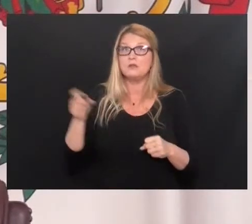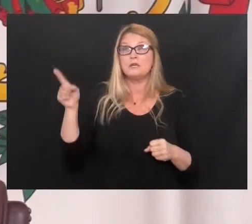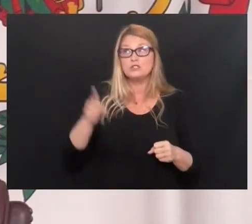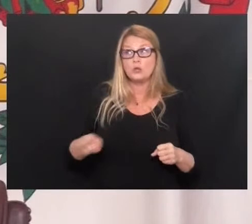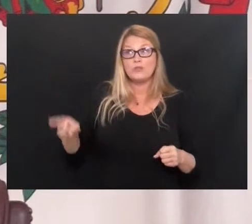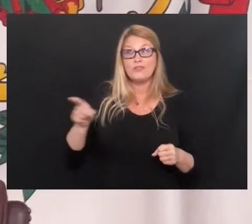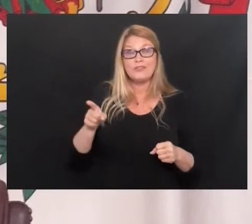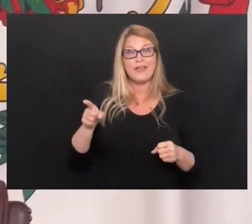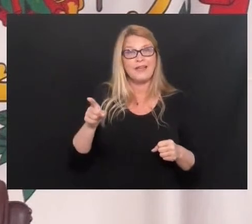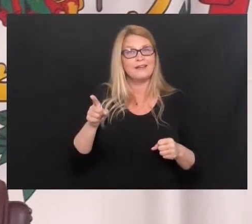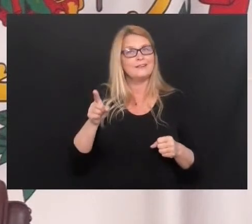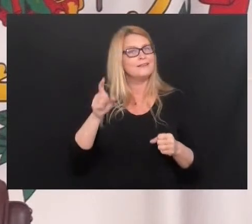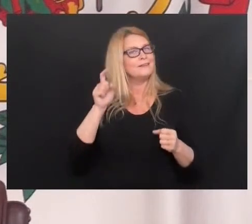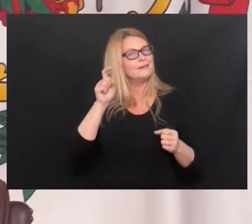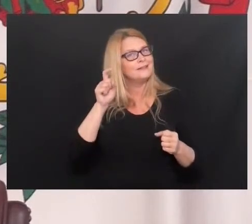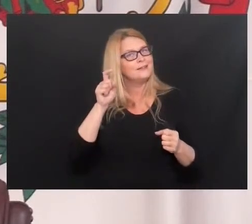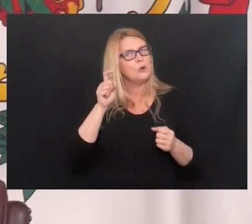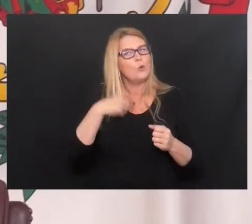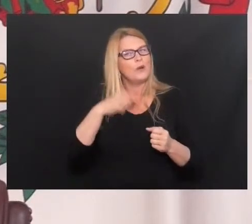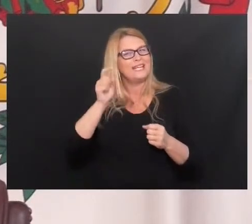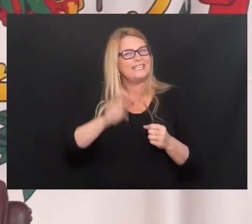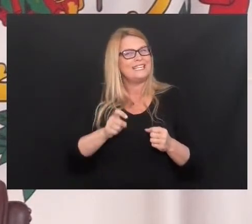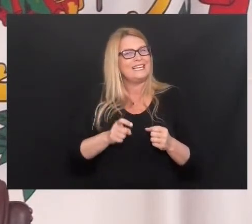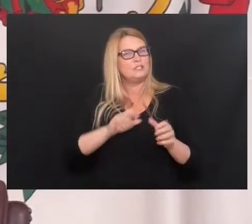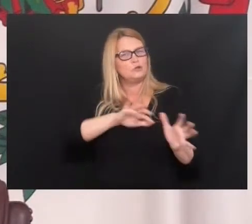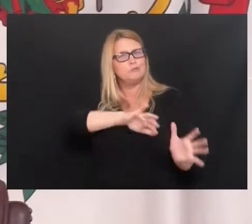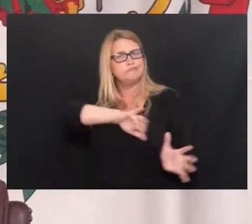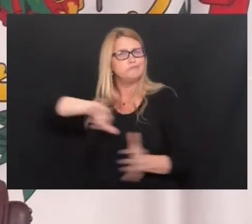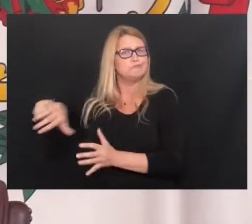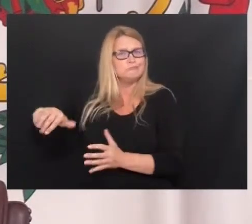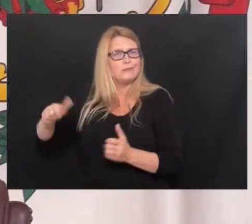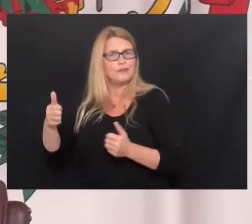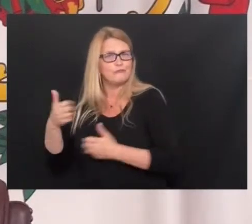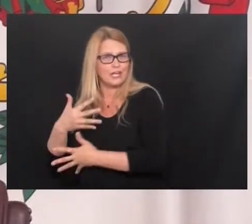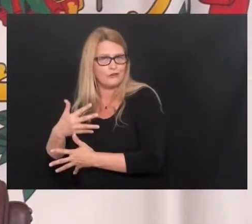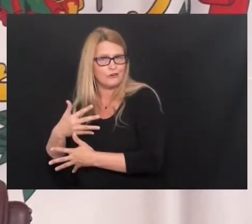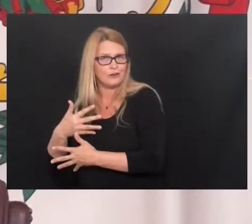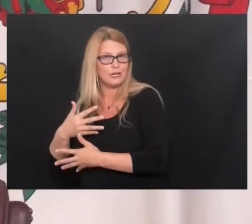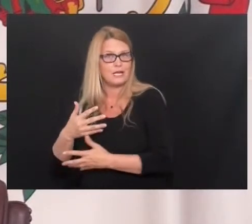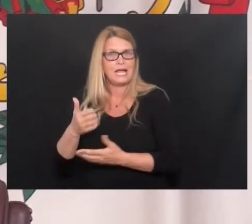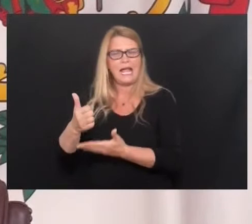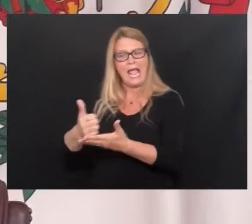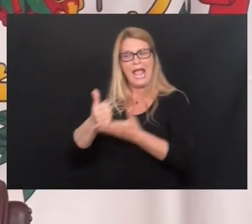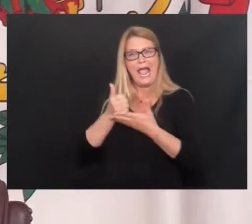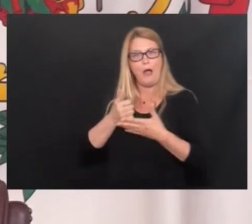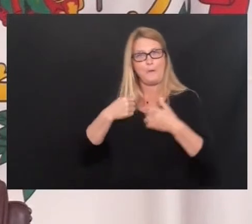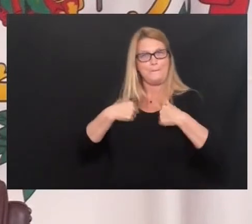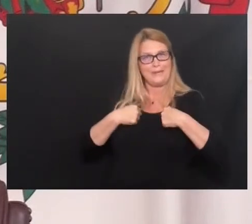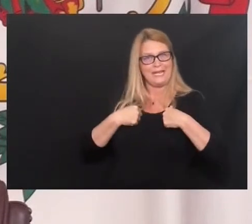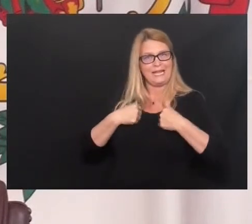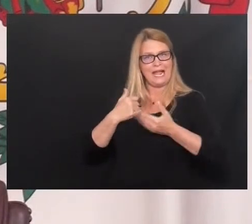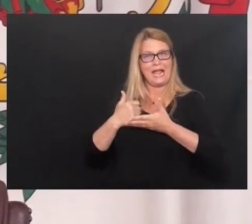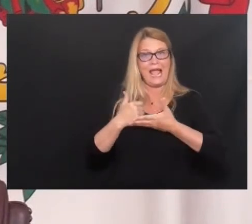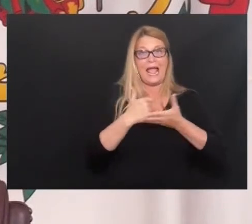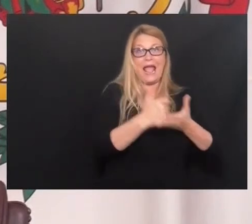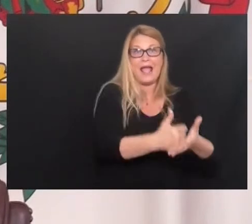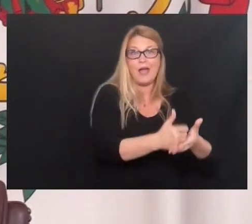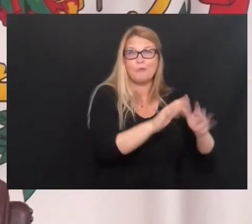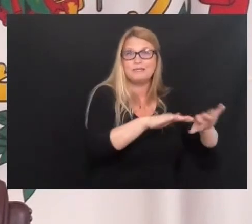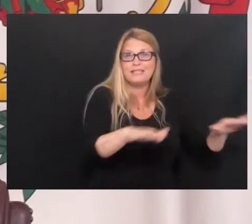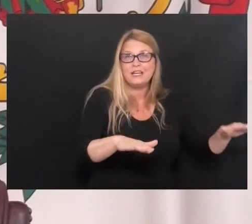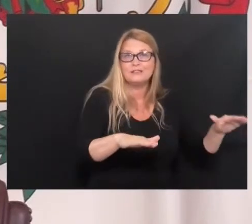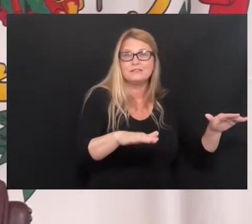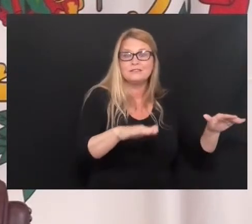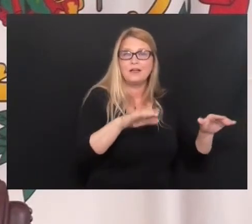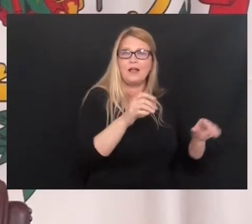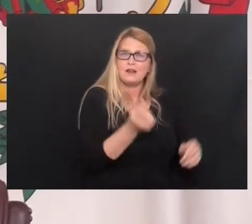absolutely lay aside that fear and help me help them to understand that this is what they should